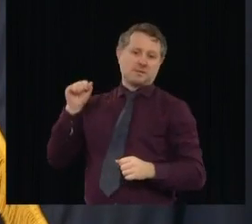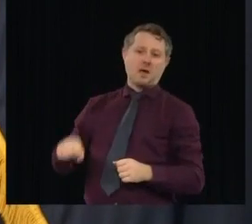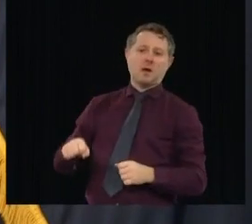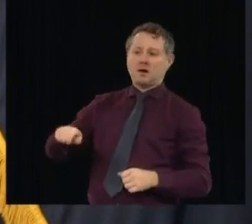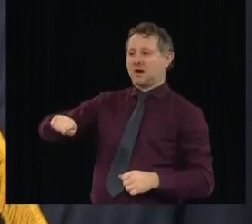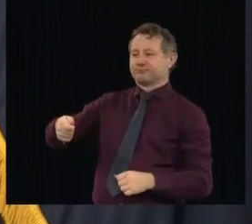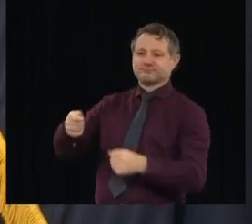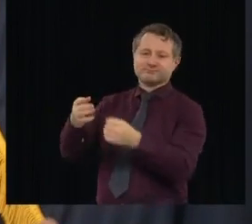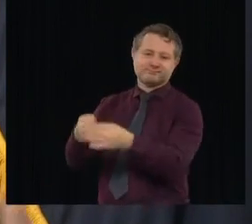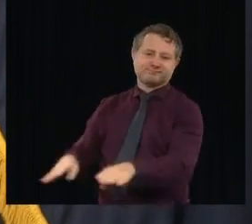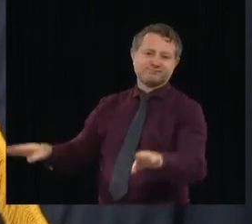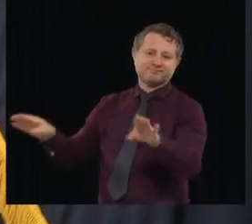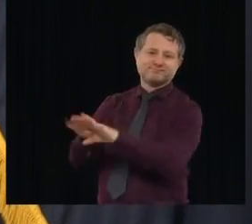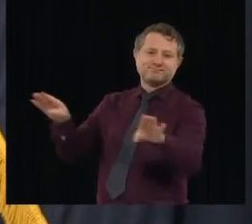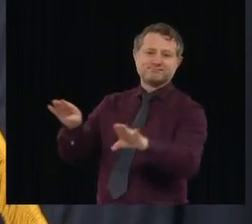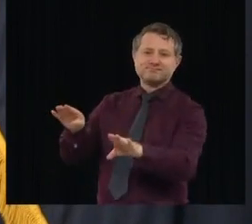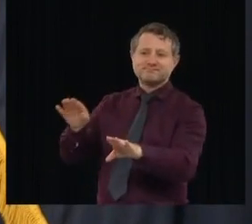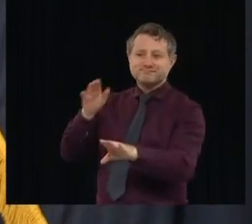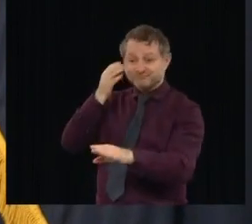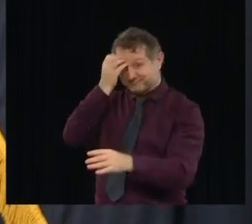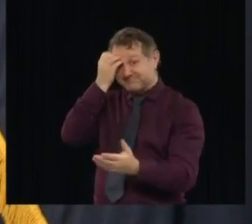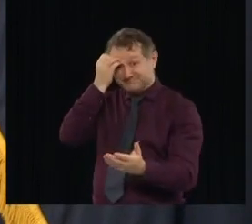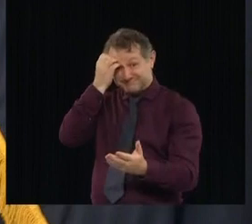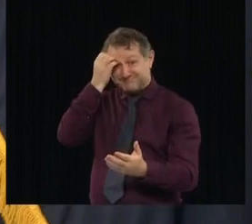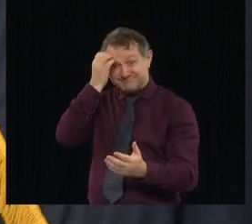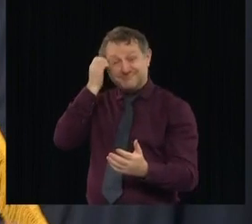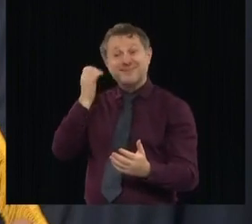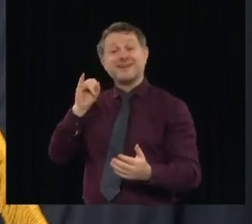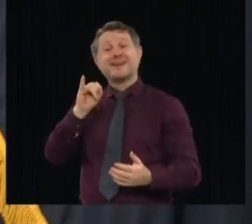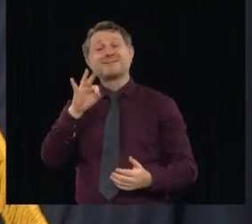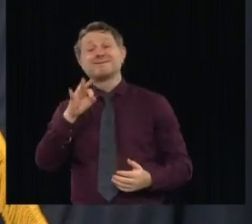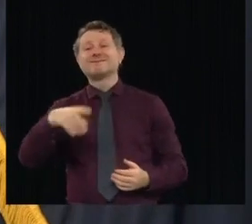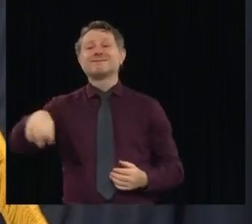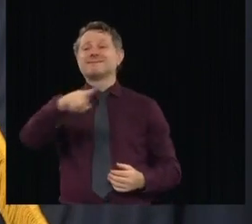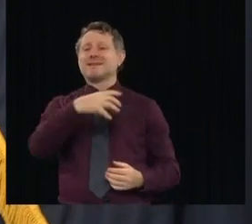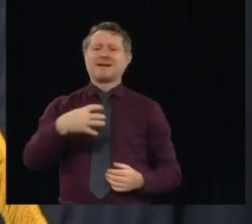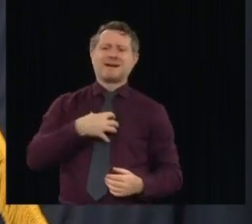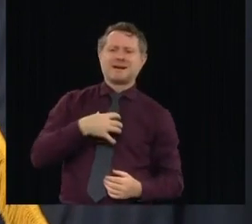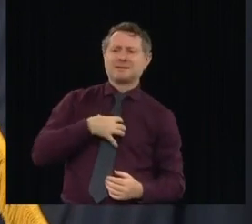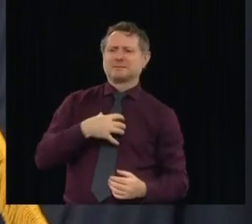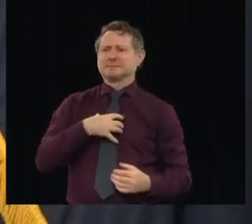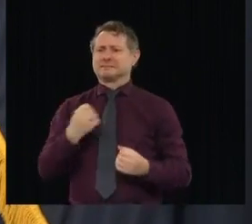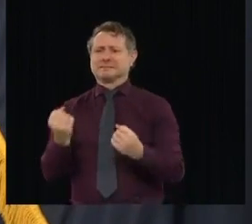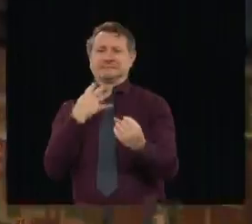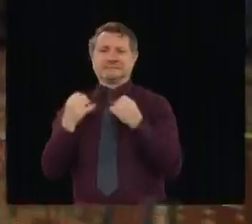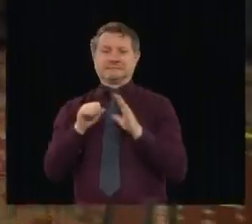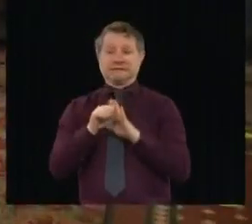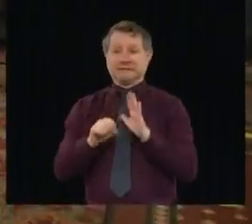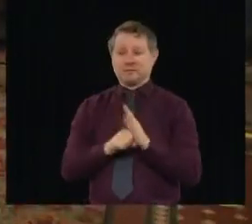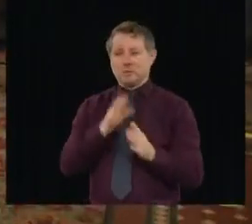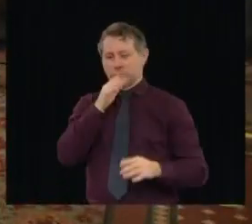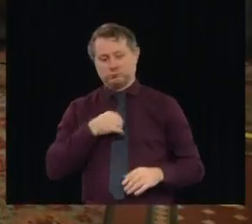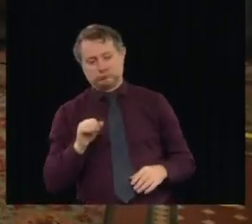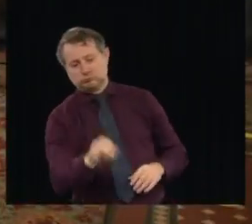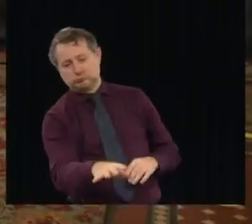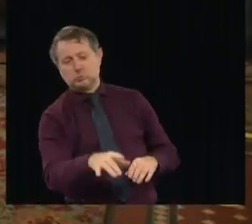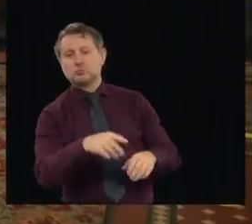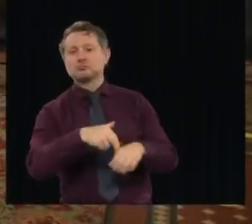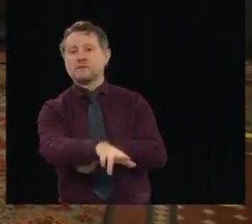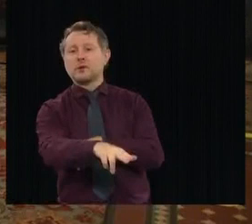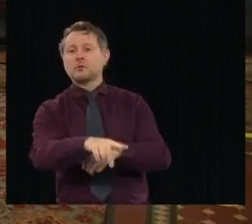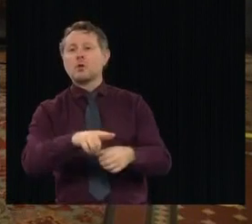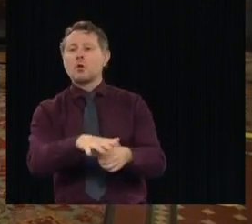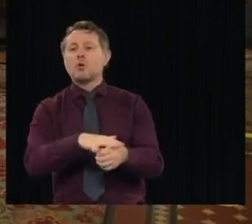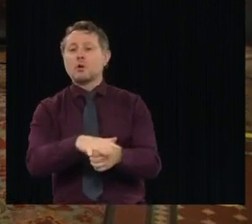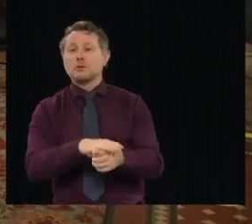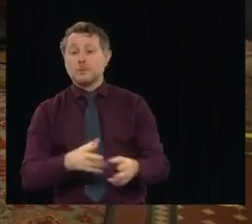that basis. To the extent we get any complaints, we forward them to the local governments. Rob, you want to add